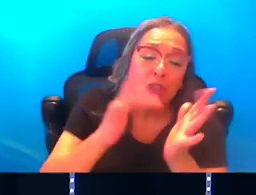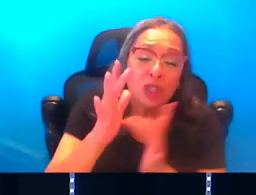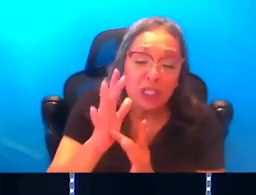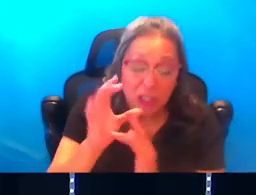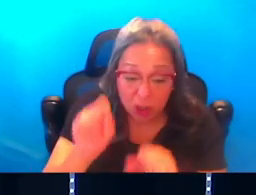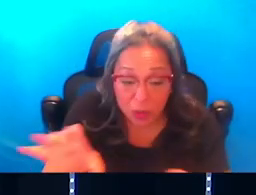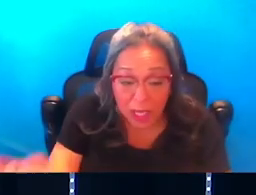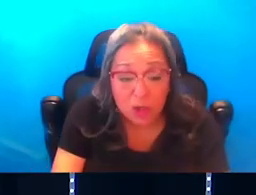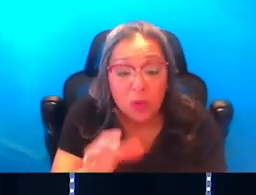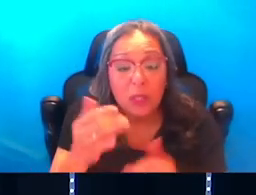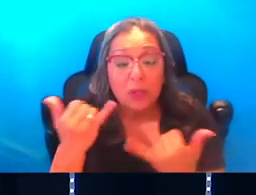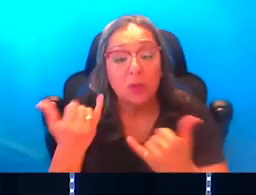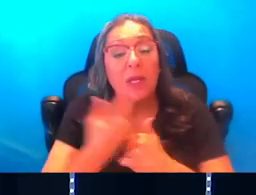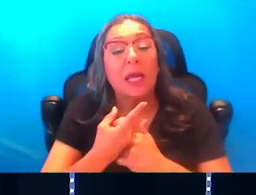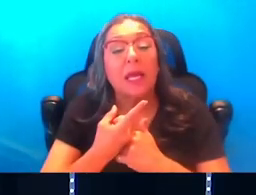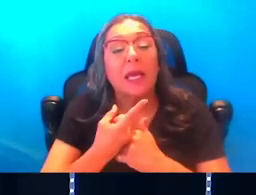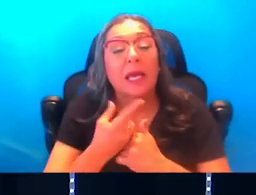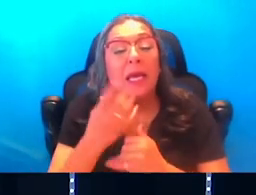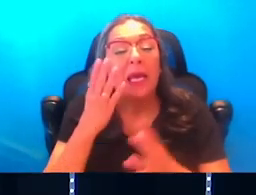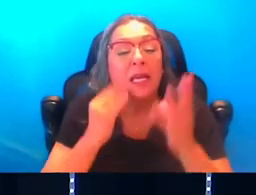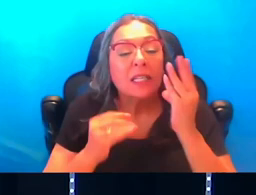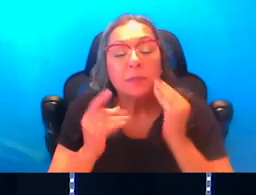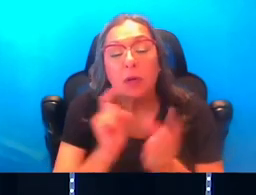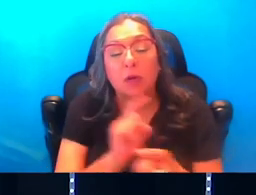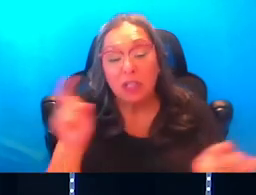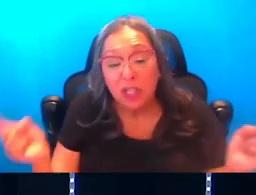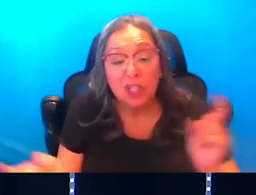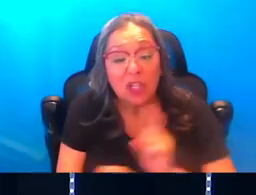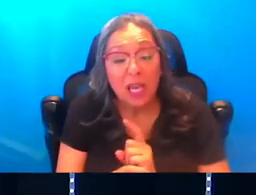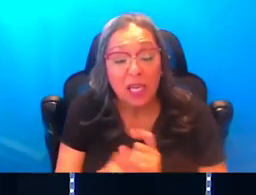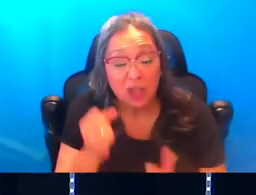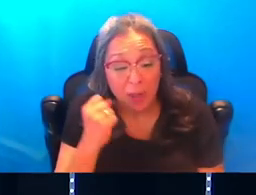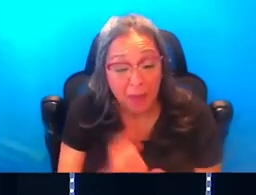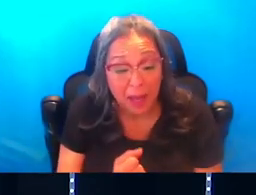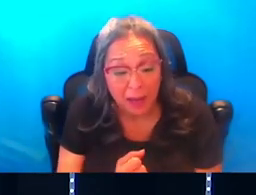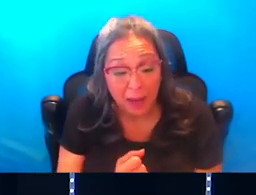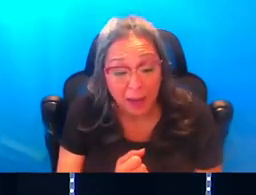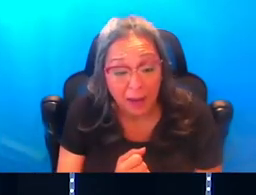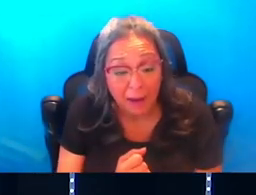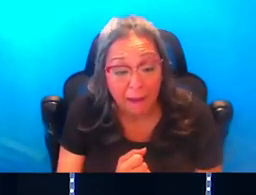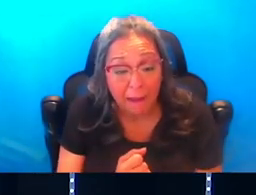today. You can experience the change today. Amen?